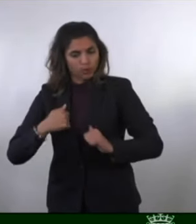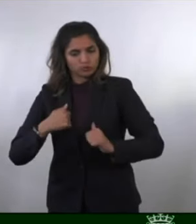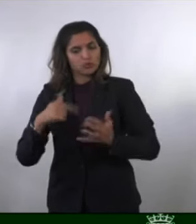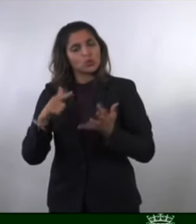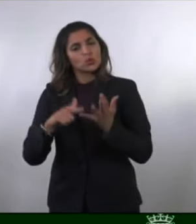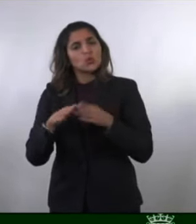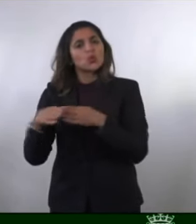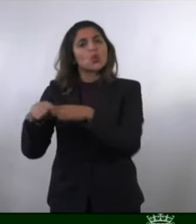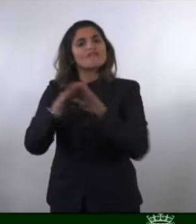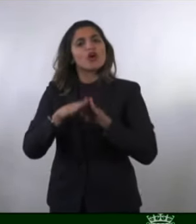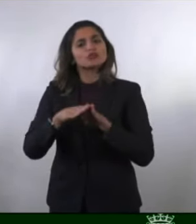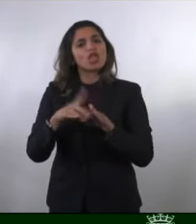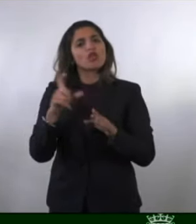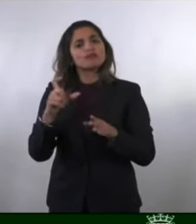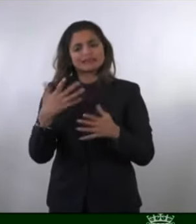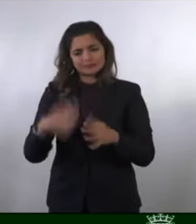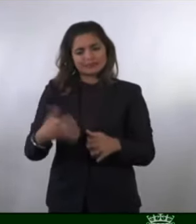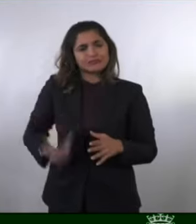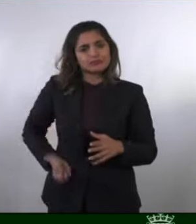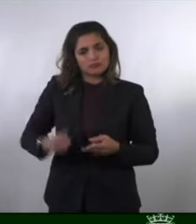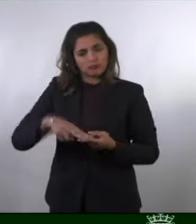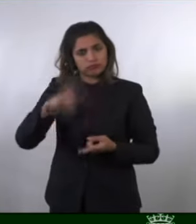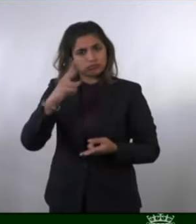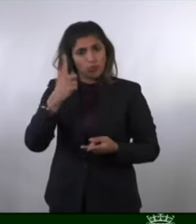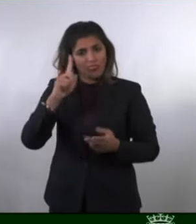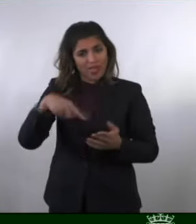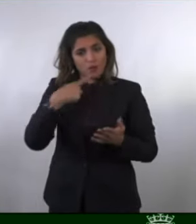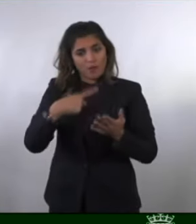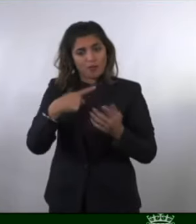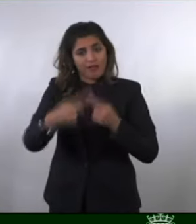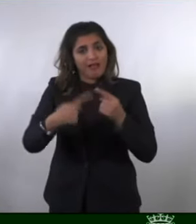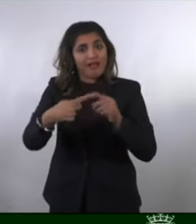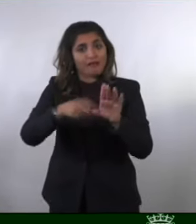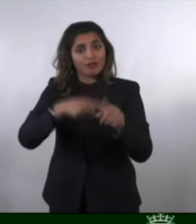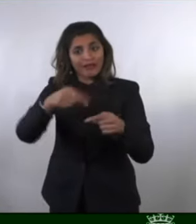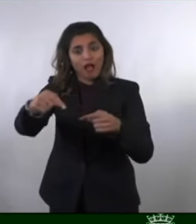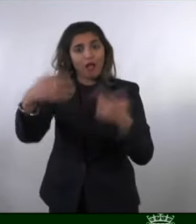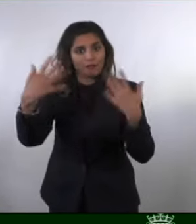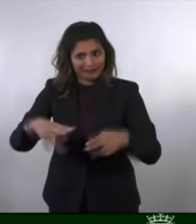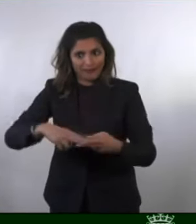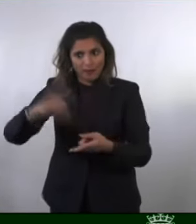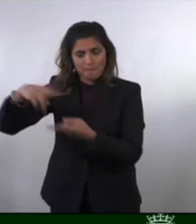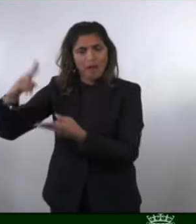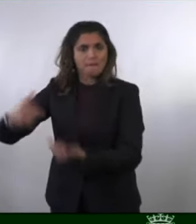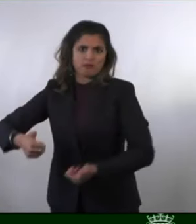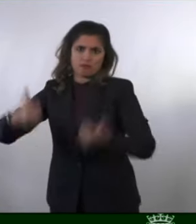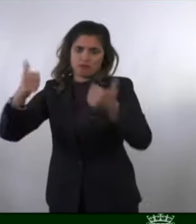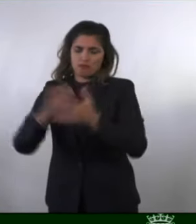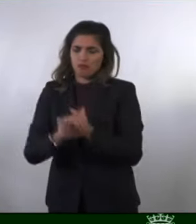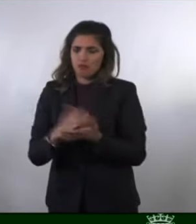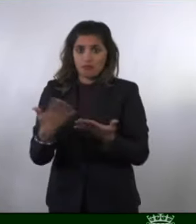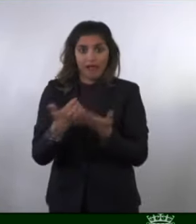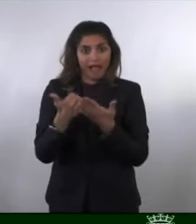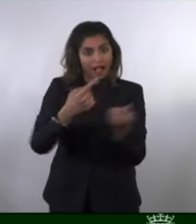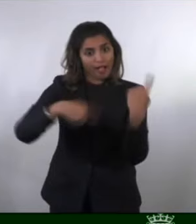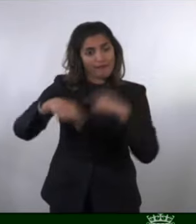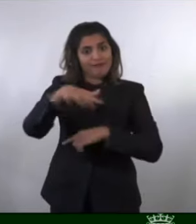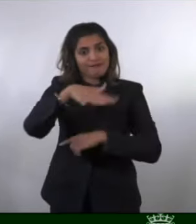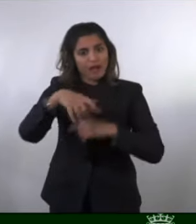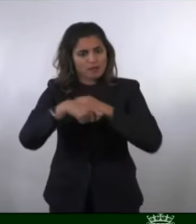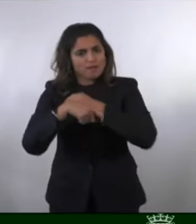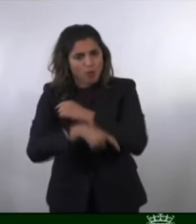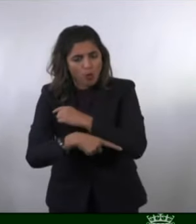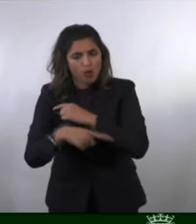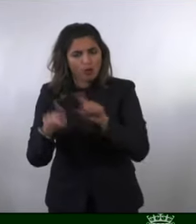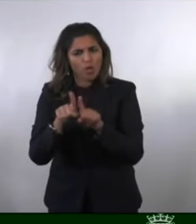by £1,000 a year, helping some of the poorest families across the country, and of course helping the disabled